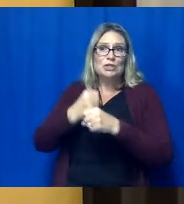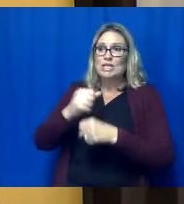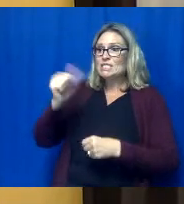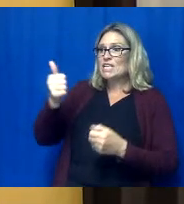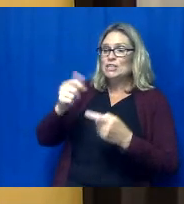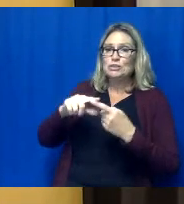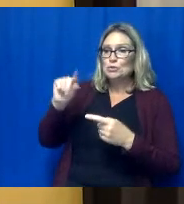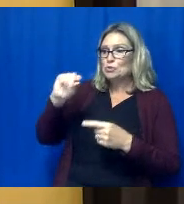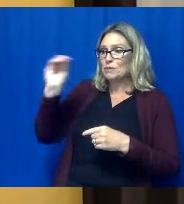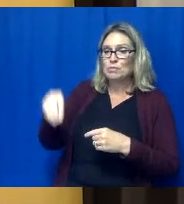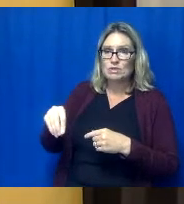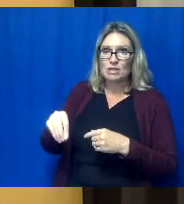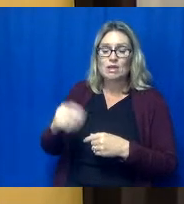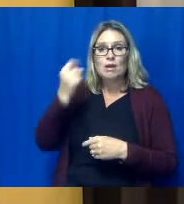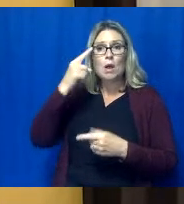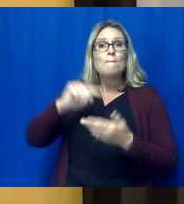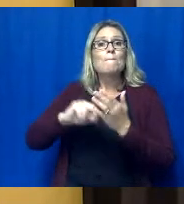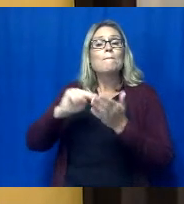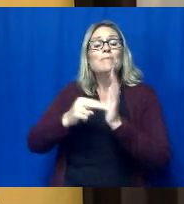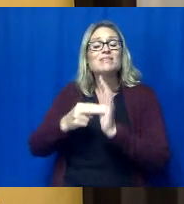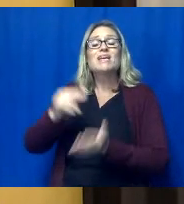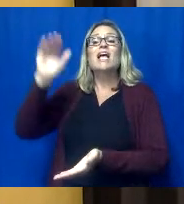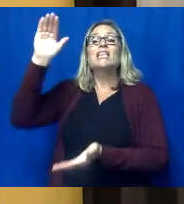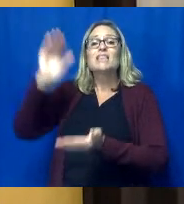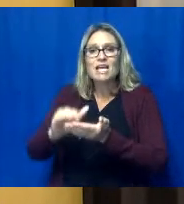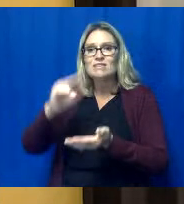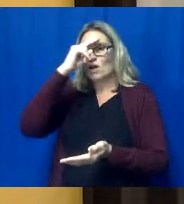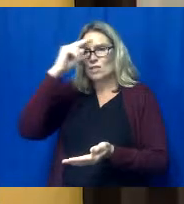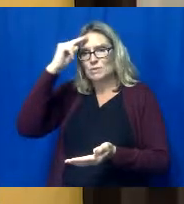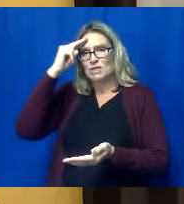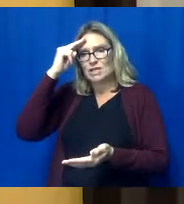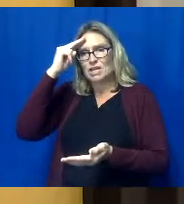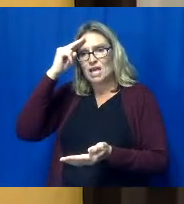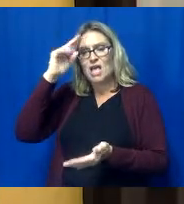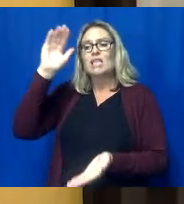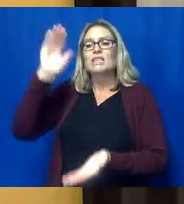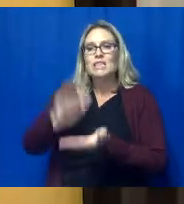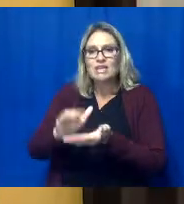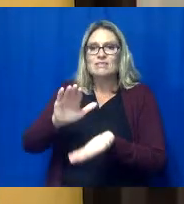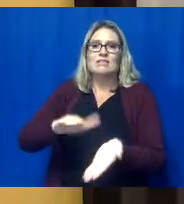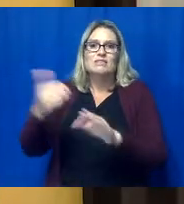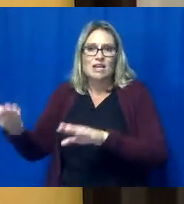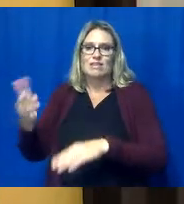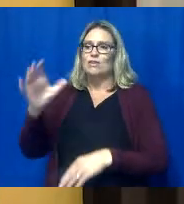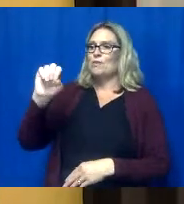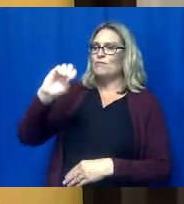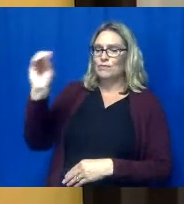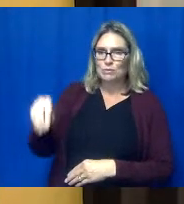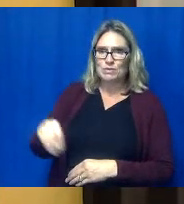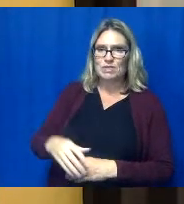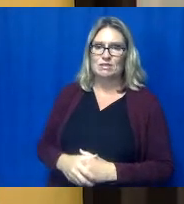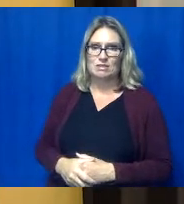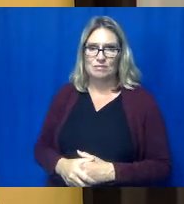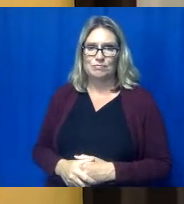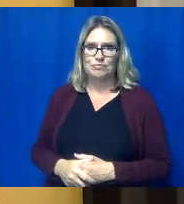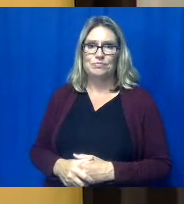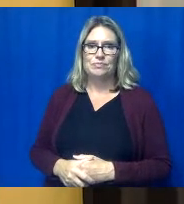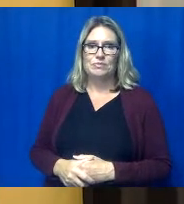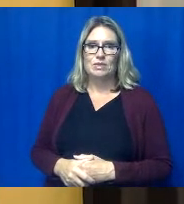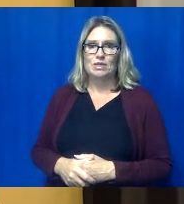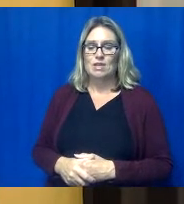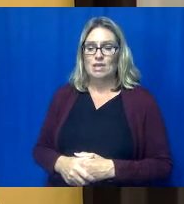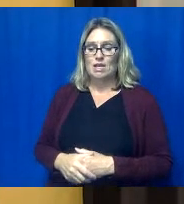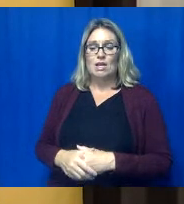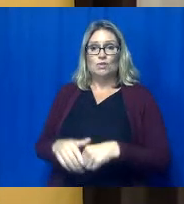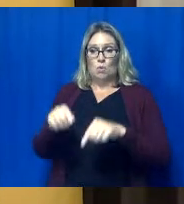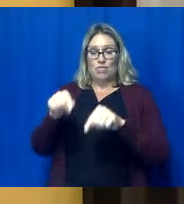it prevents hospitalization and death by well over 50%. So this vaccine is much